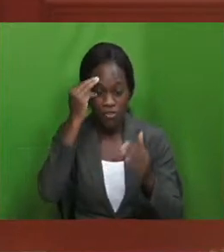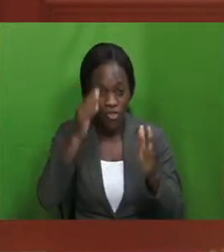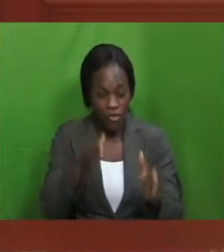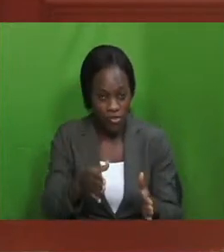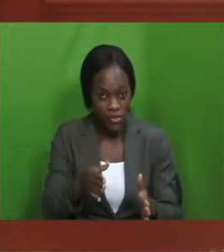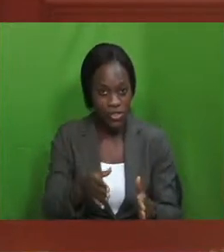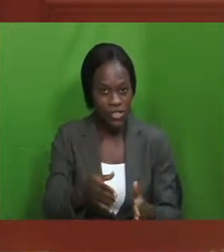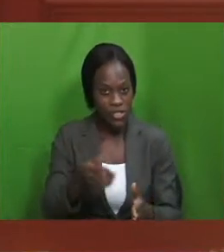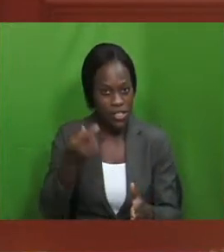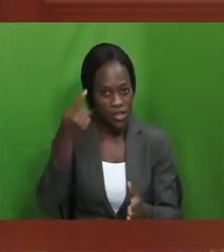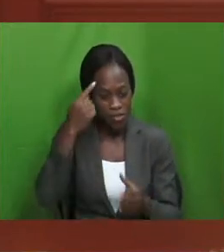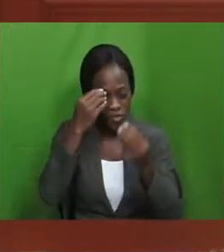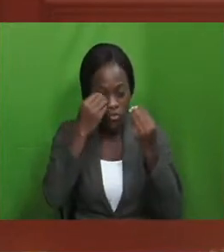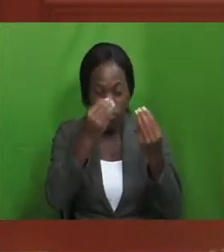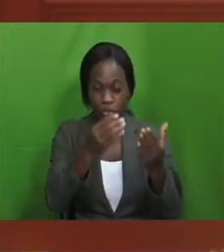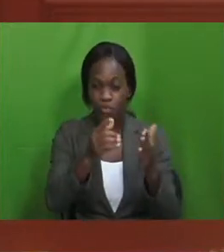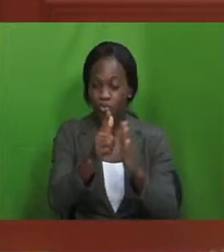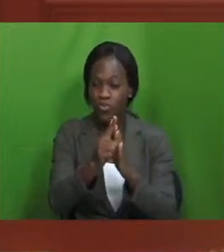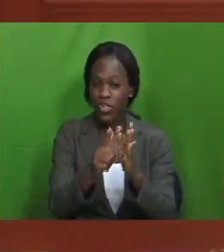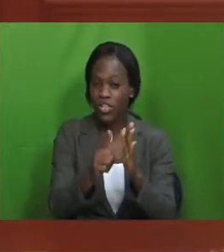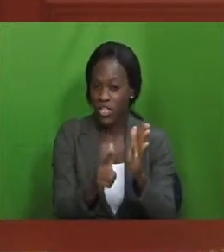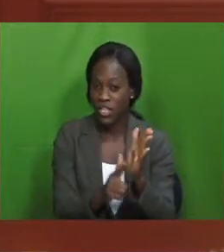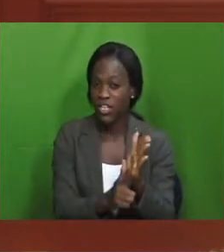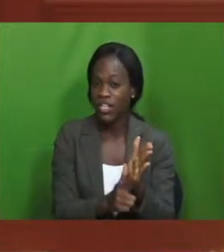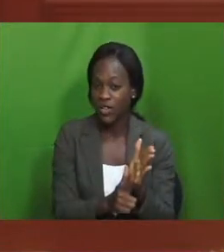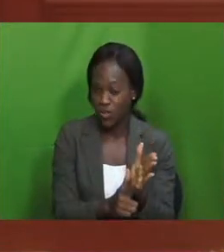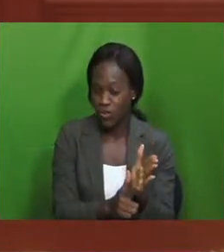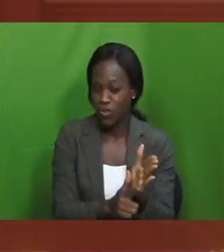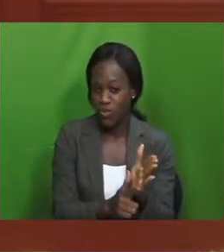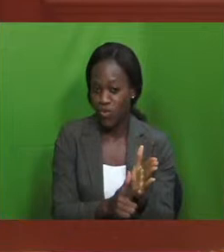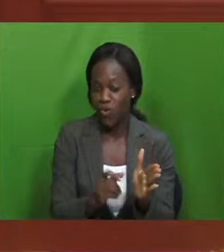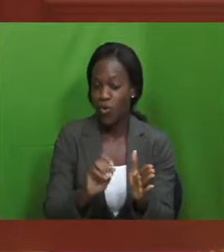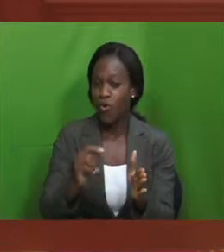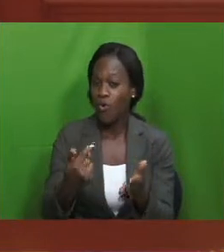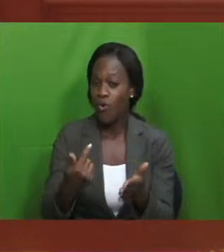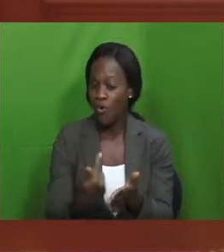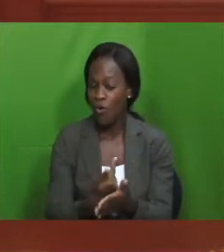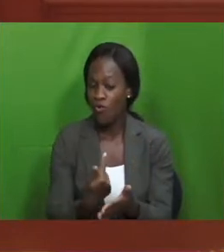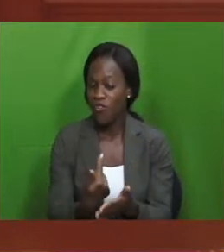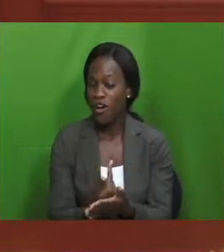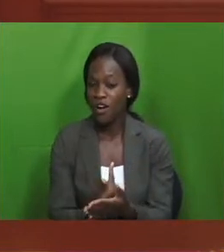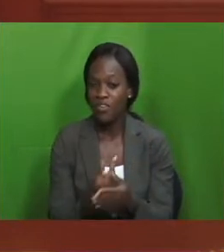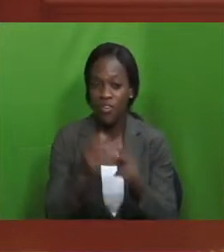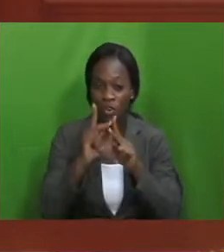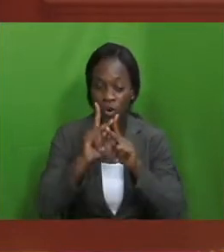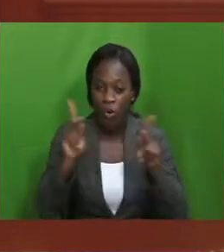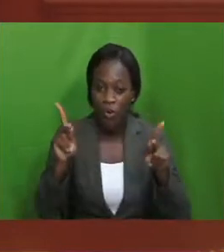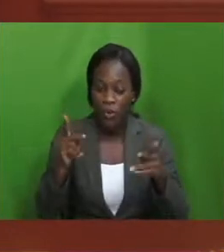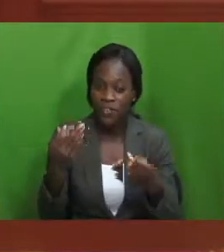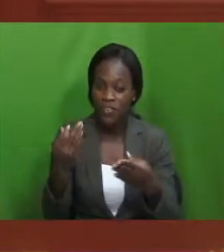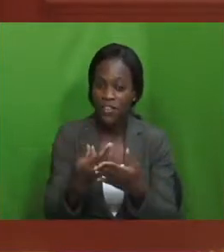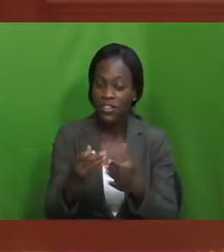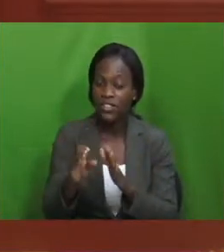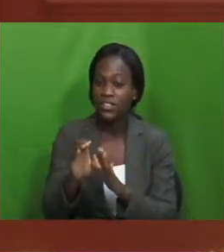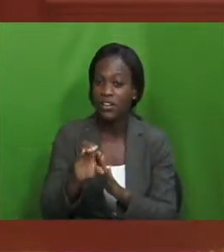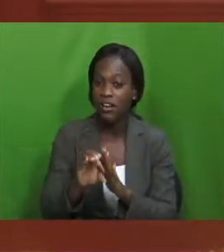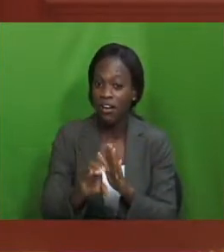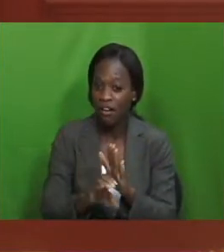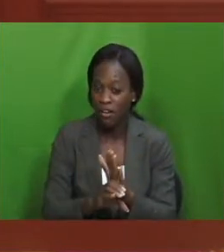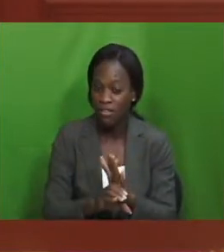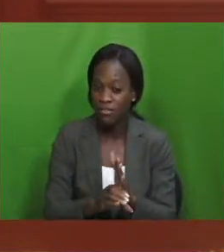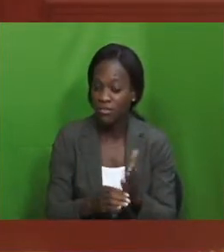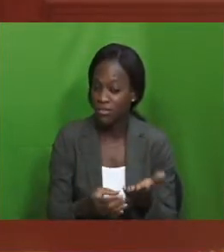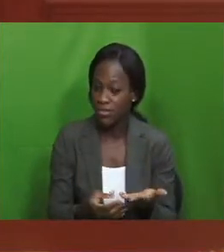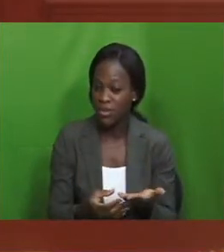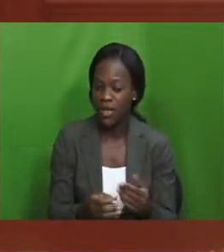Article 179 of the Constitution and Section 28 of the Public Financial Management Act. But Mr. Speaker, in doing